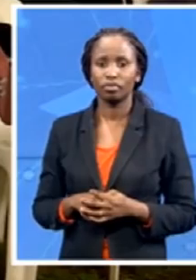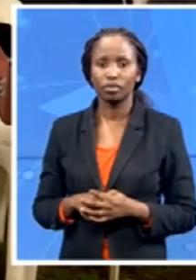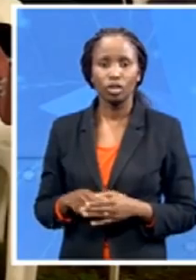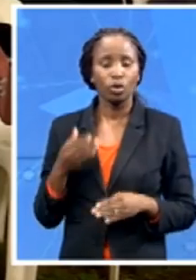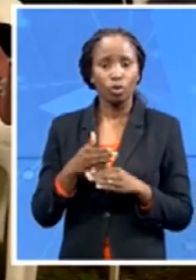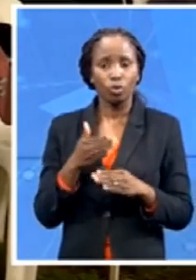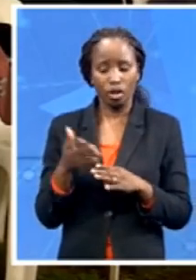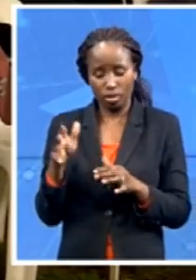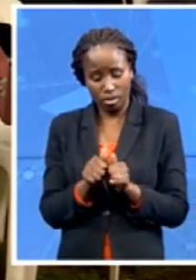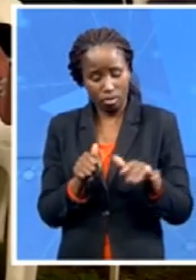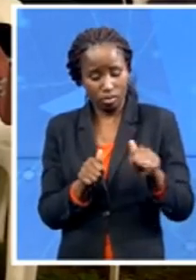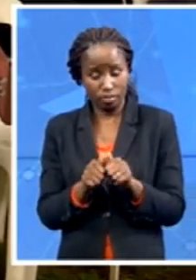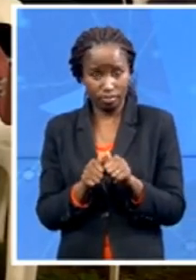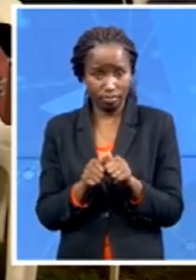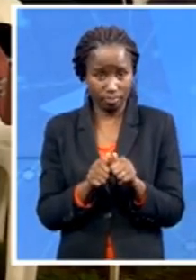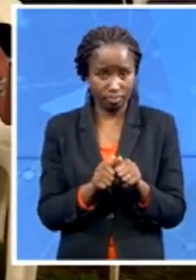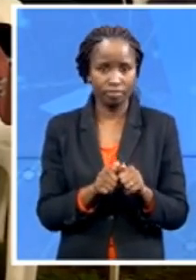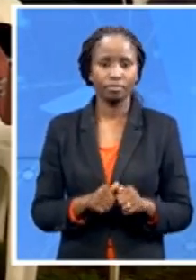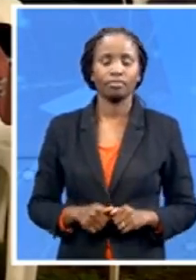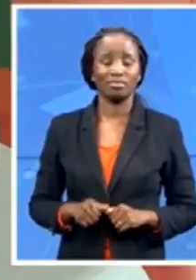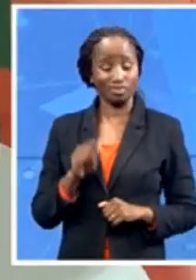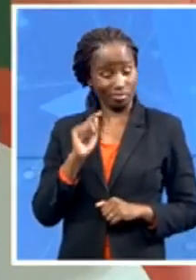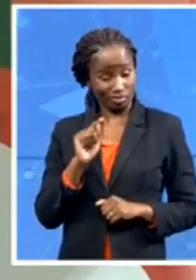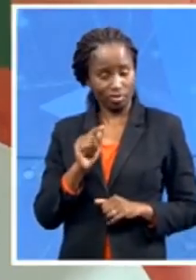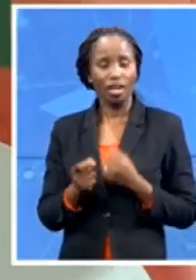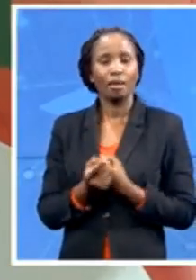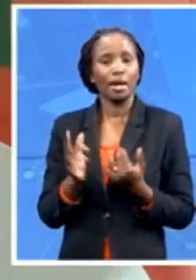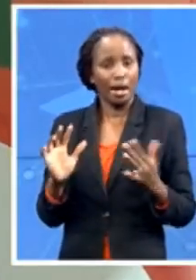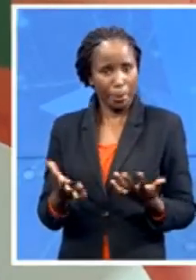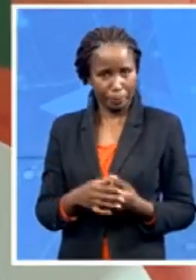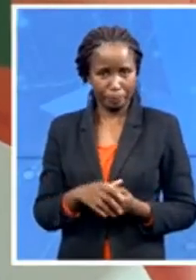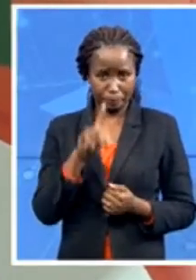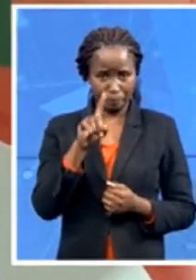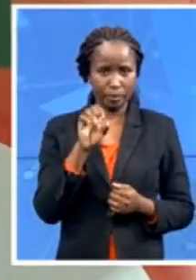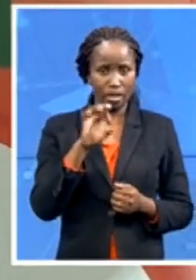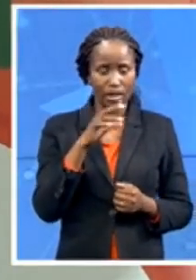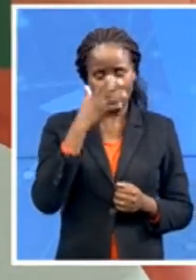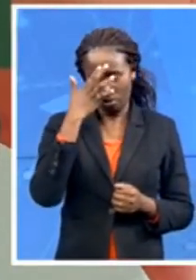Uka ukulmende begufote ngakwazi uku laula etwa.